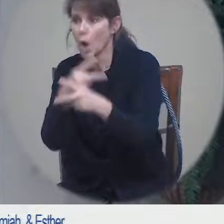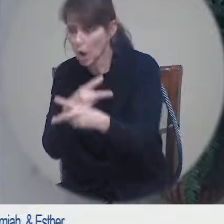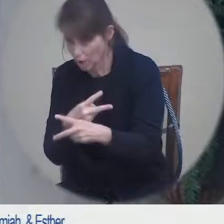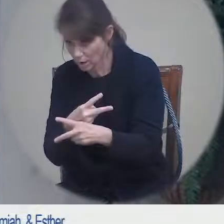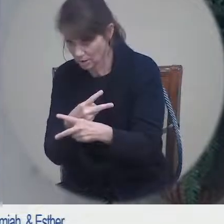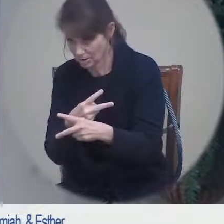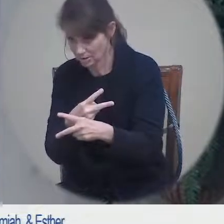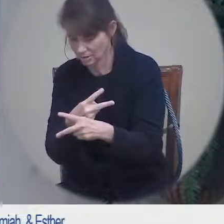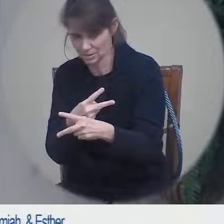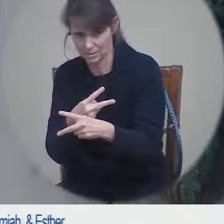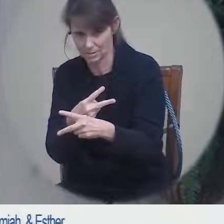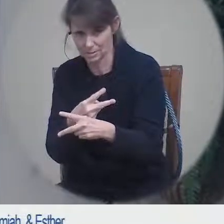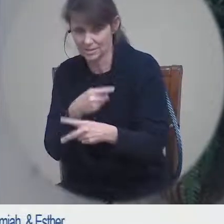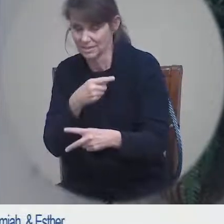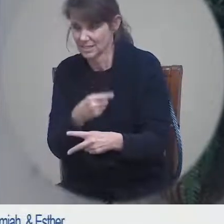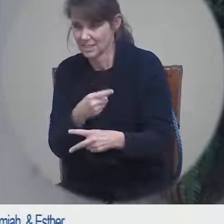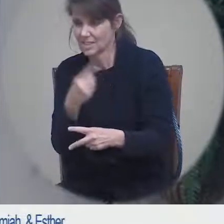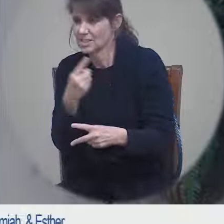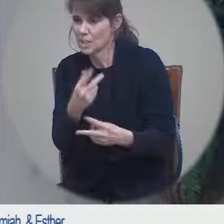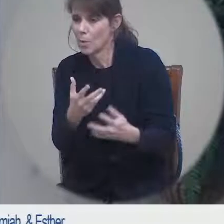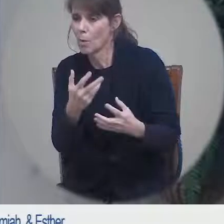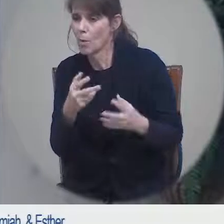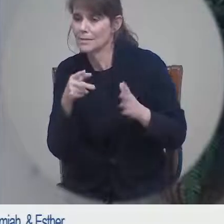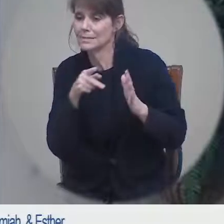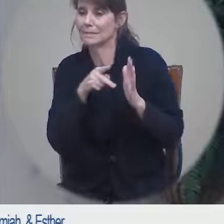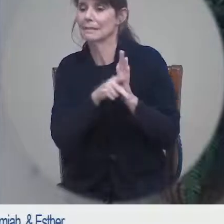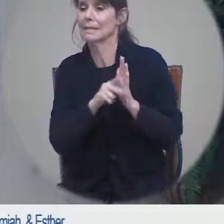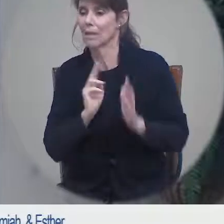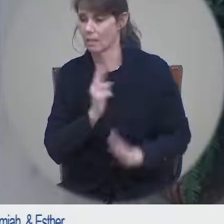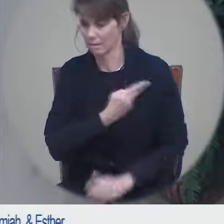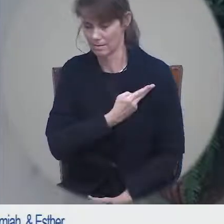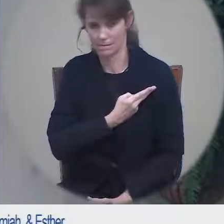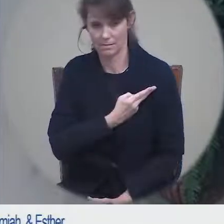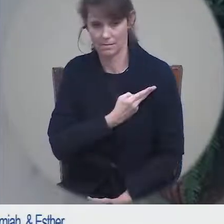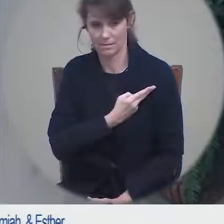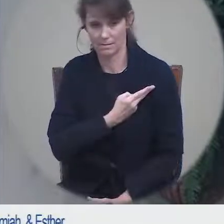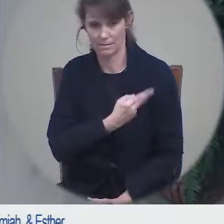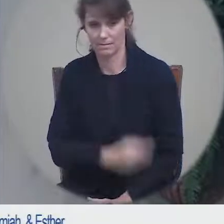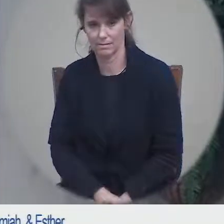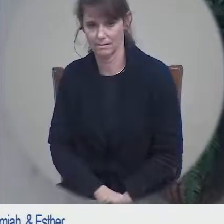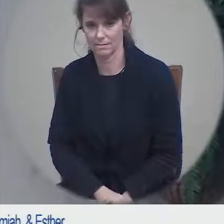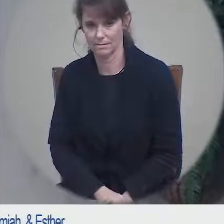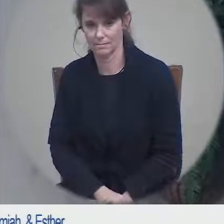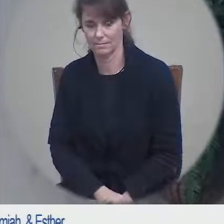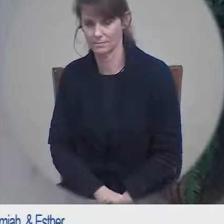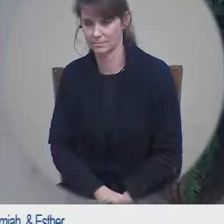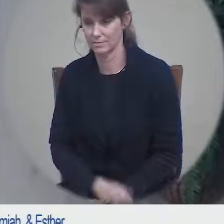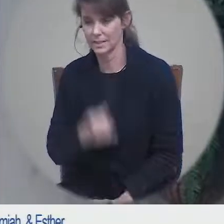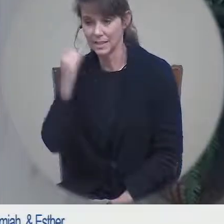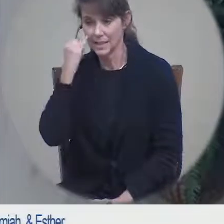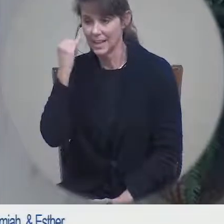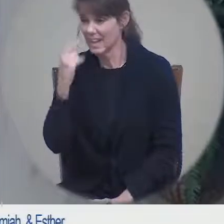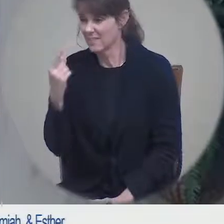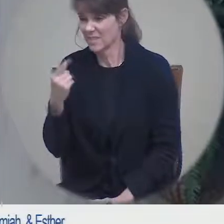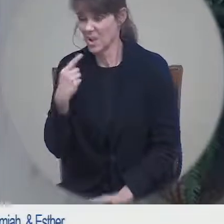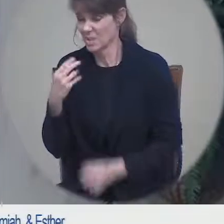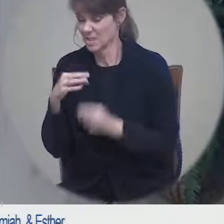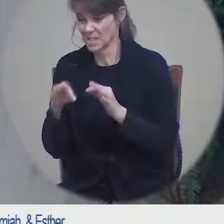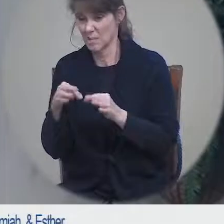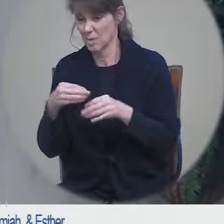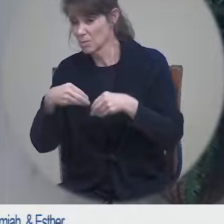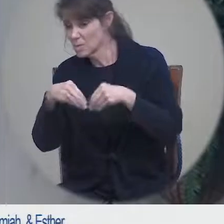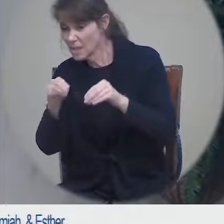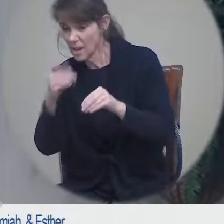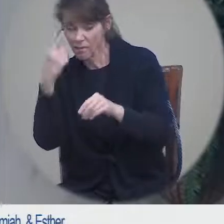with this is because our life is at threat." Notice the end of verse 4. "Now, if we had only been sold as slaves, men